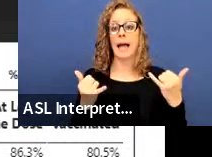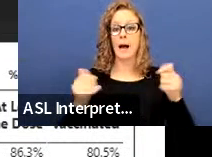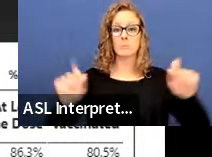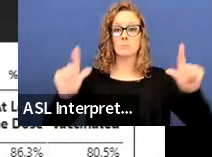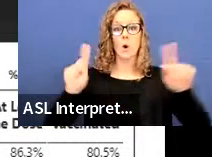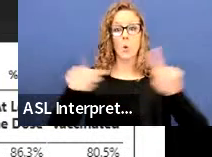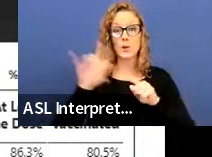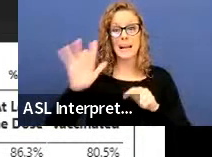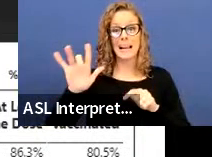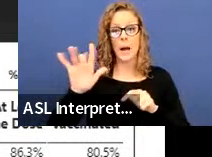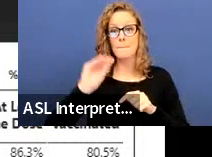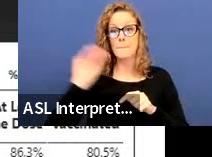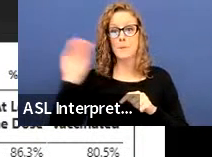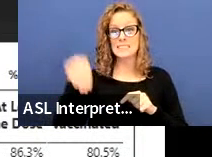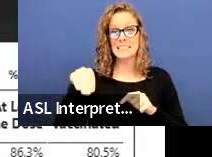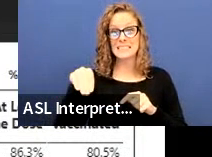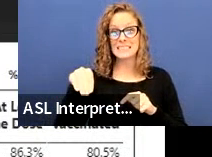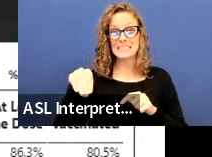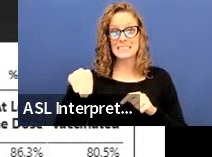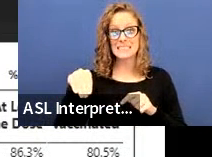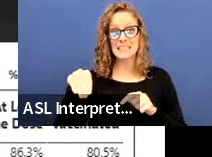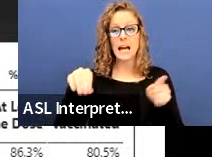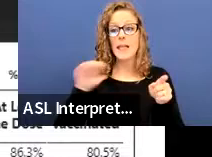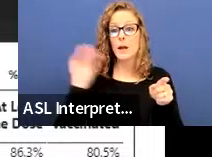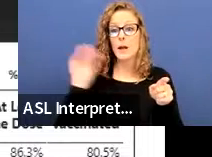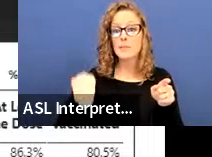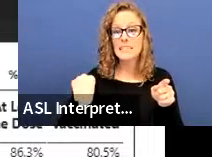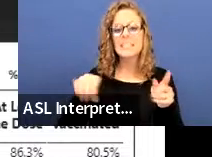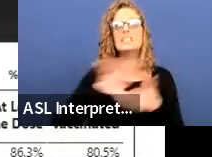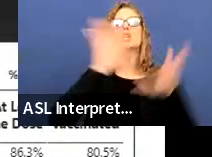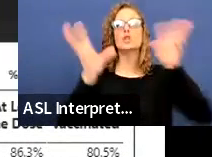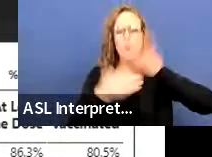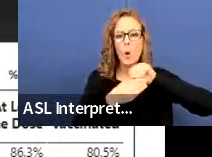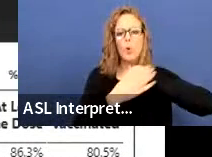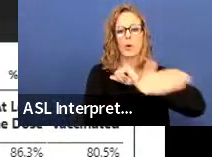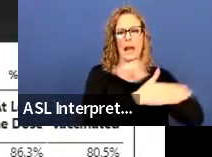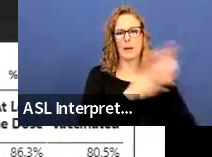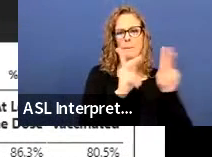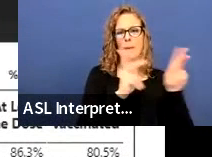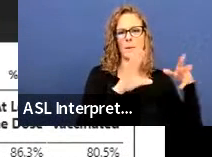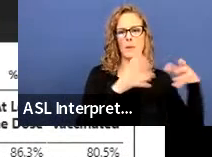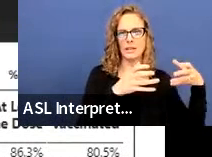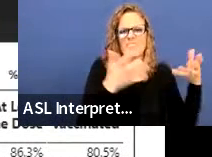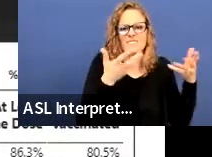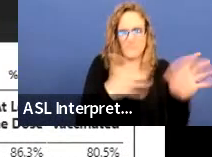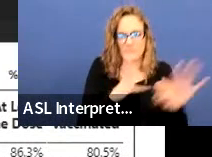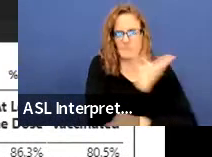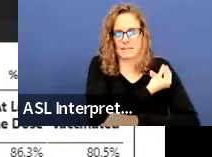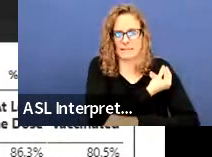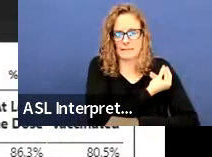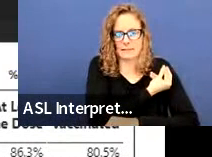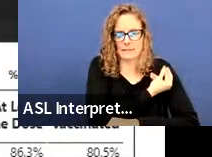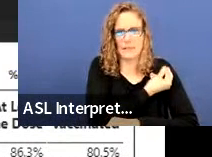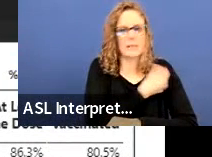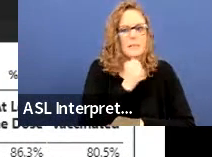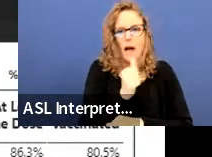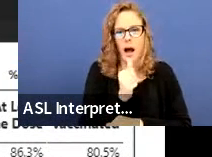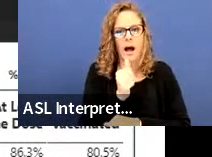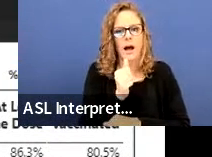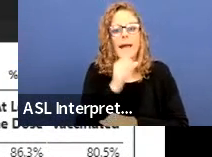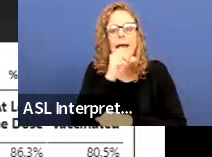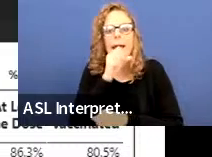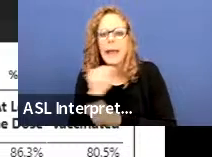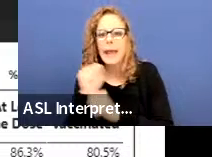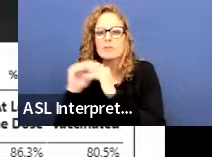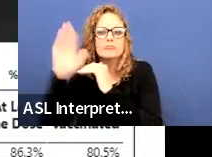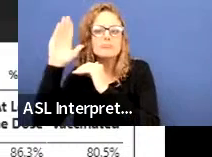you click on the percentage, it's the percentage of the total county population that's vaccinated, not just age